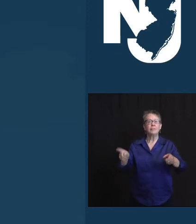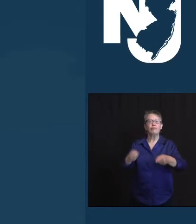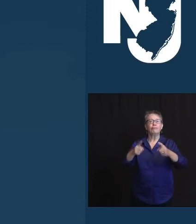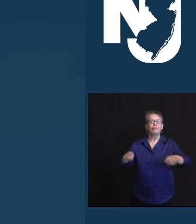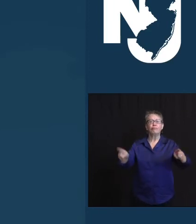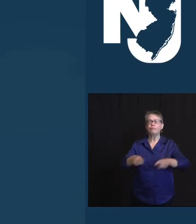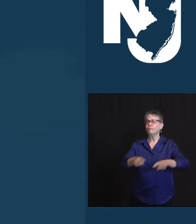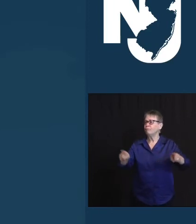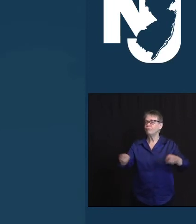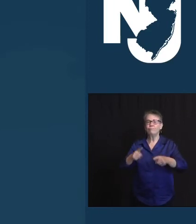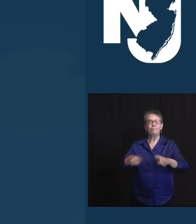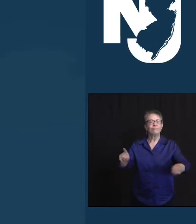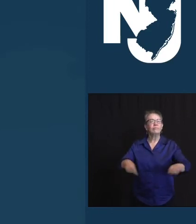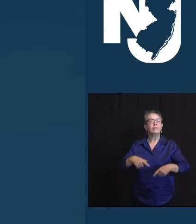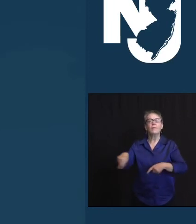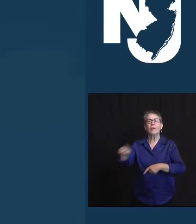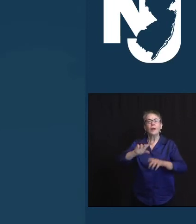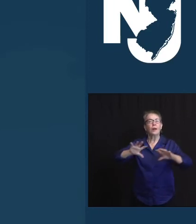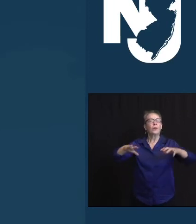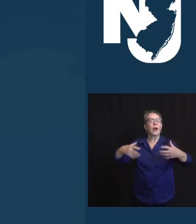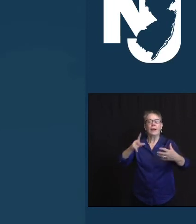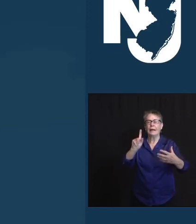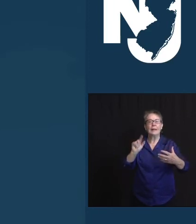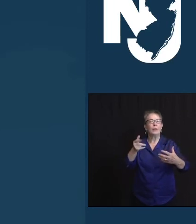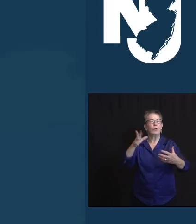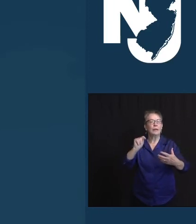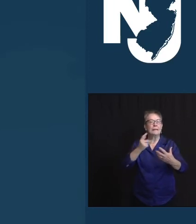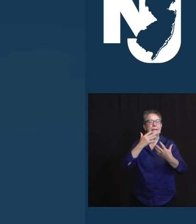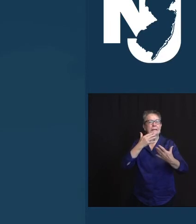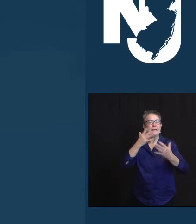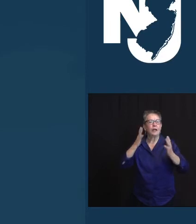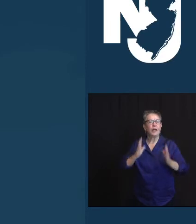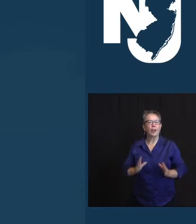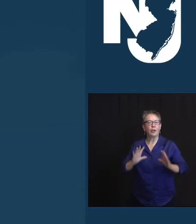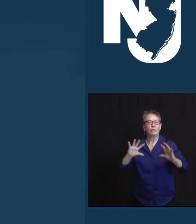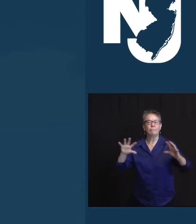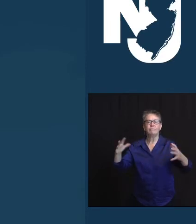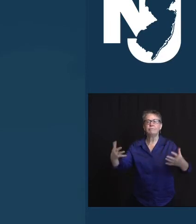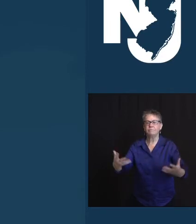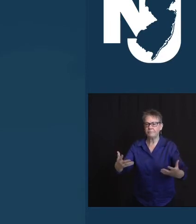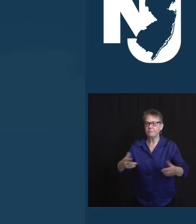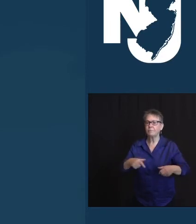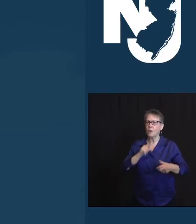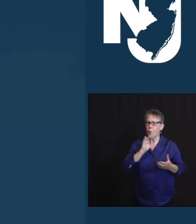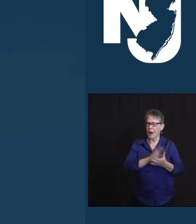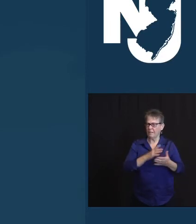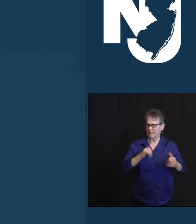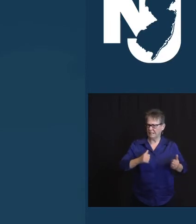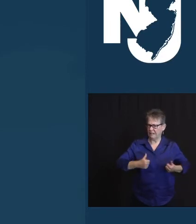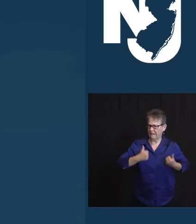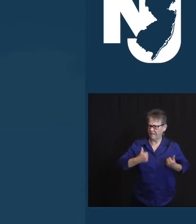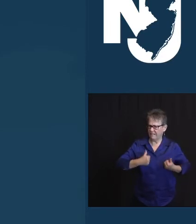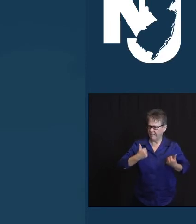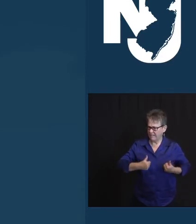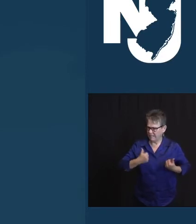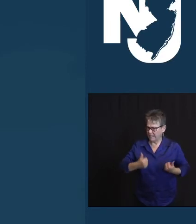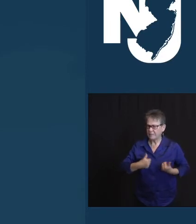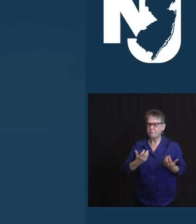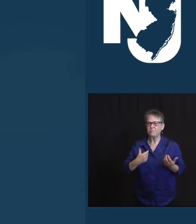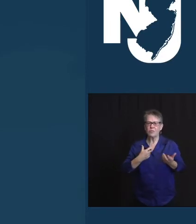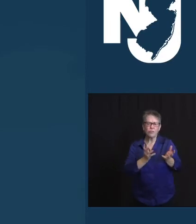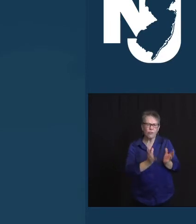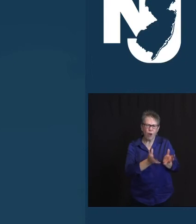Bank. Rick leaves behind his beloved wife, Corinne, and that's her on the left, and I had the great honor of speaking with her